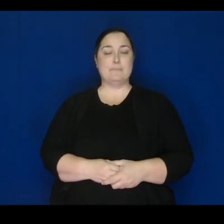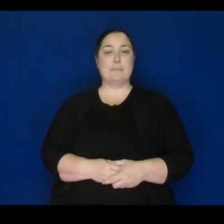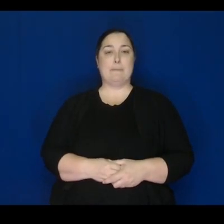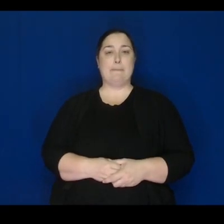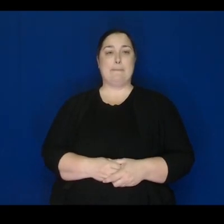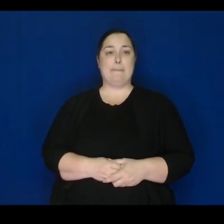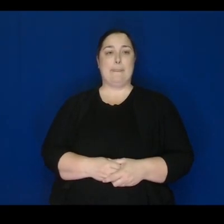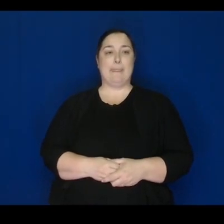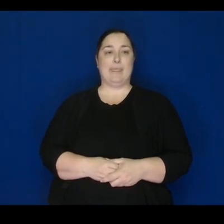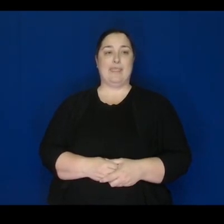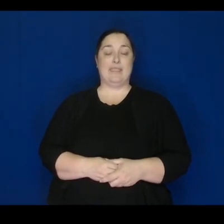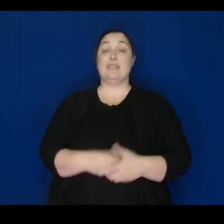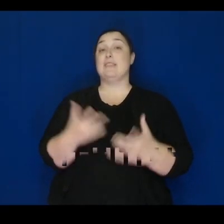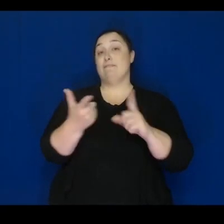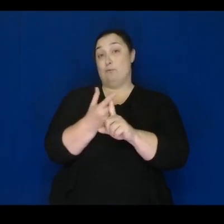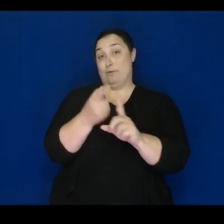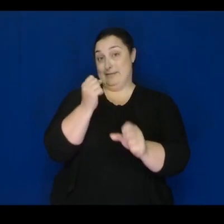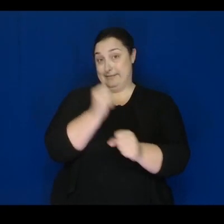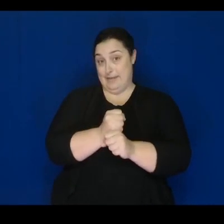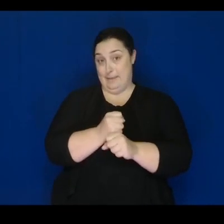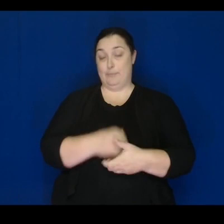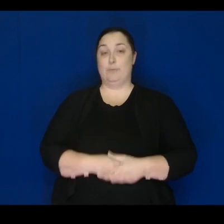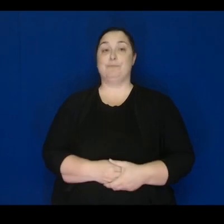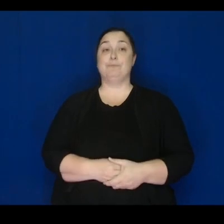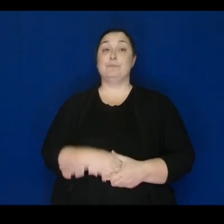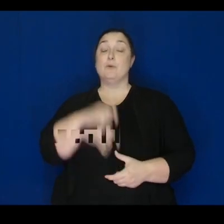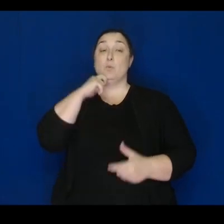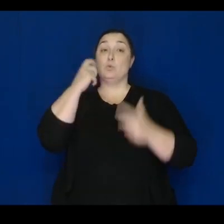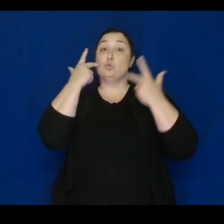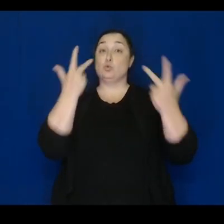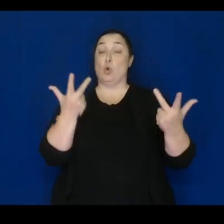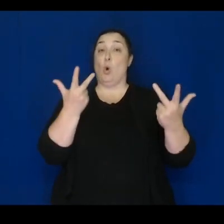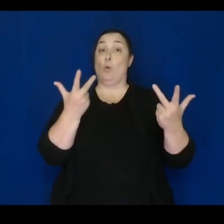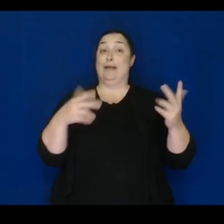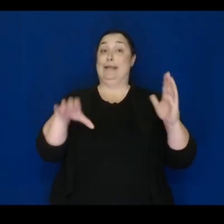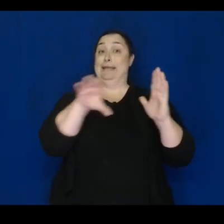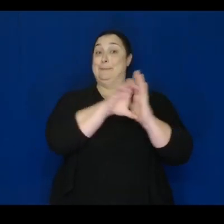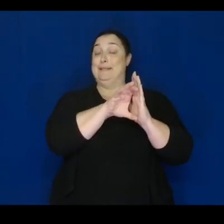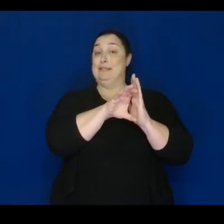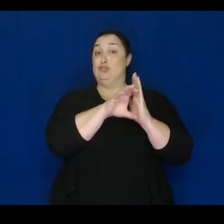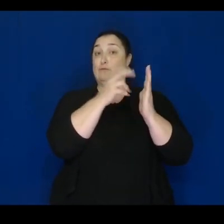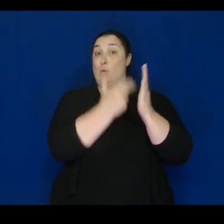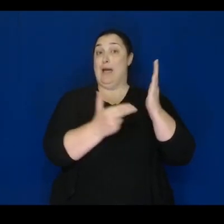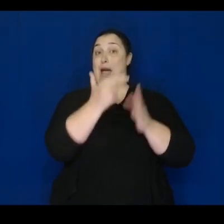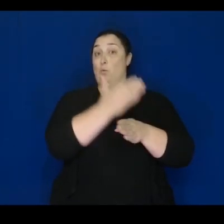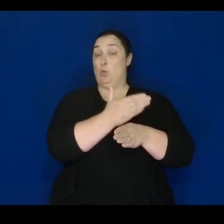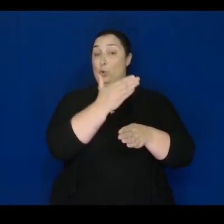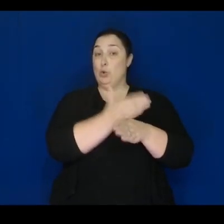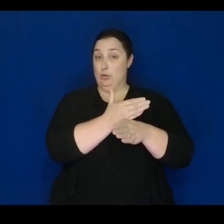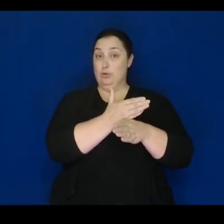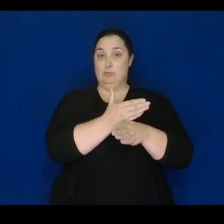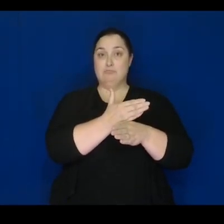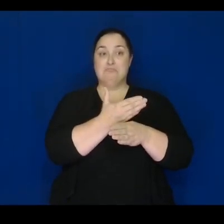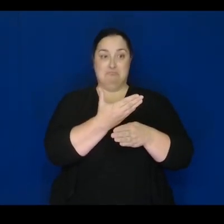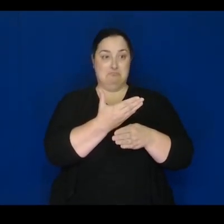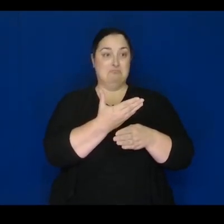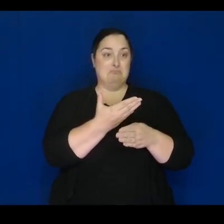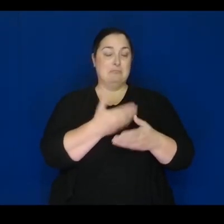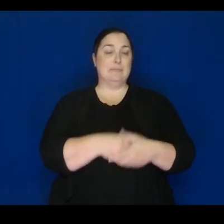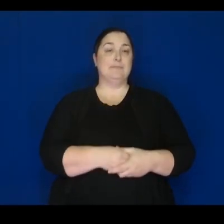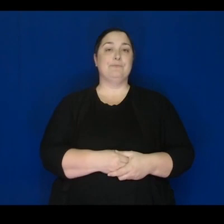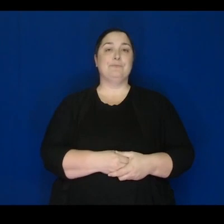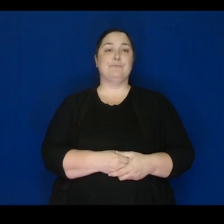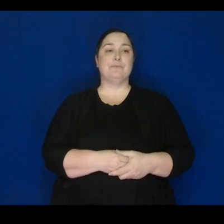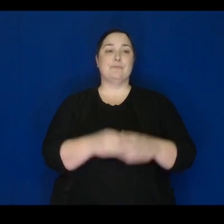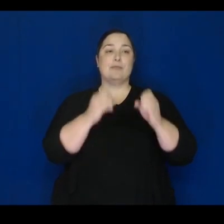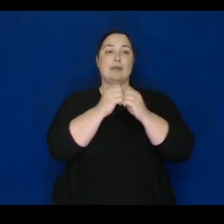so, for example, we would show an image of an artwork by one of the artists here at the gallery. So here we